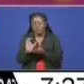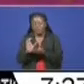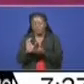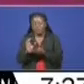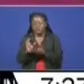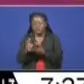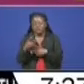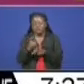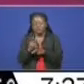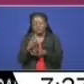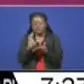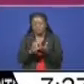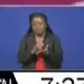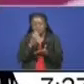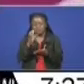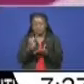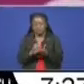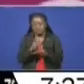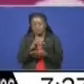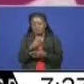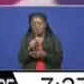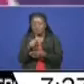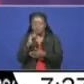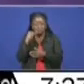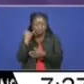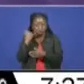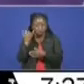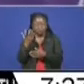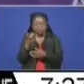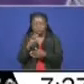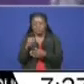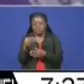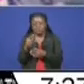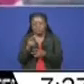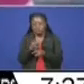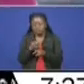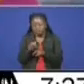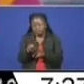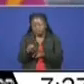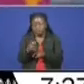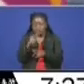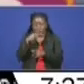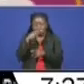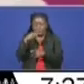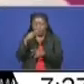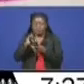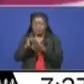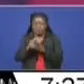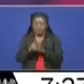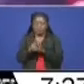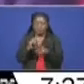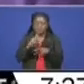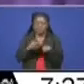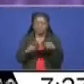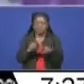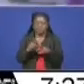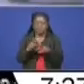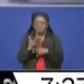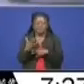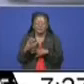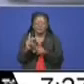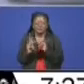and cereals and the juices and toothpaste, toothbrushes, those kinds of things that folks would